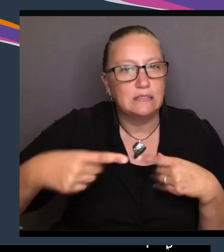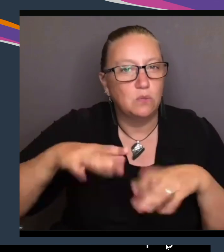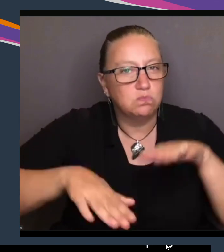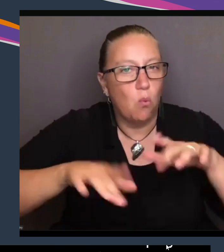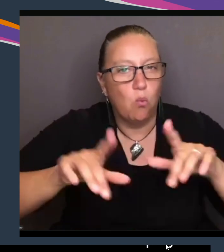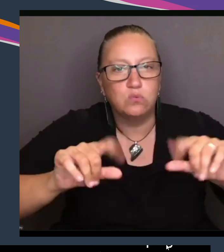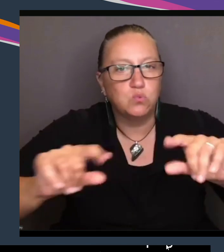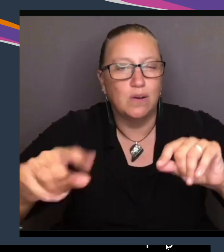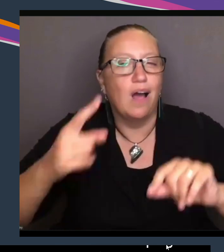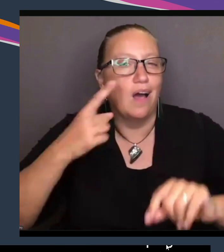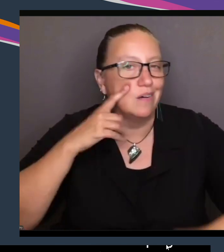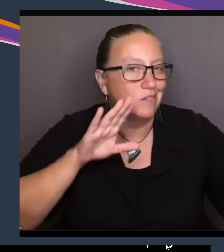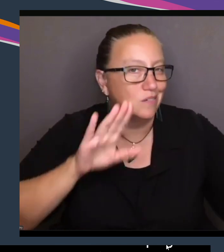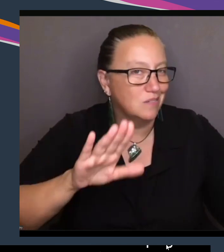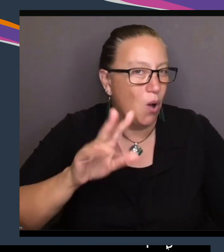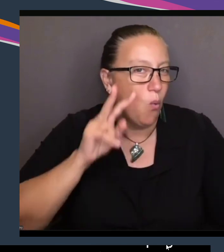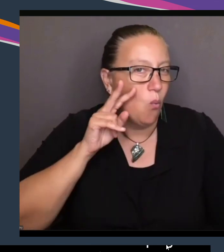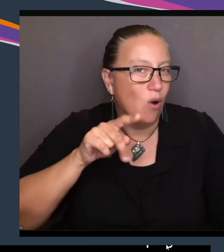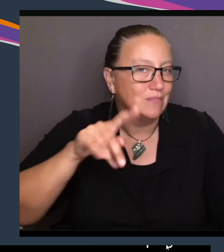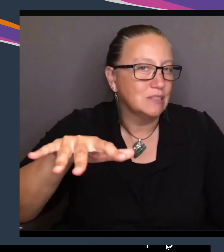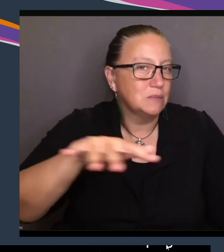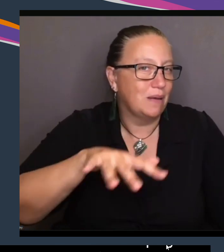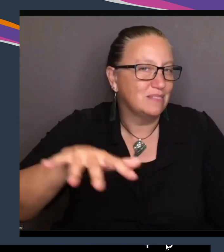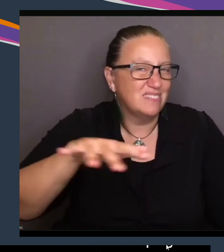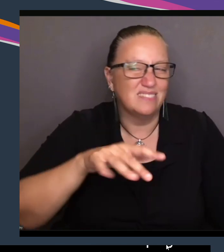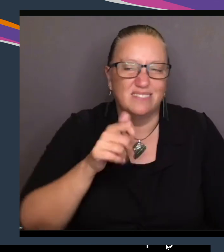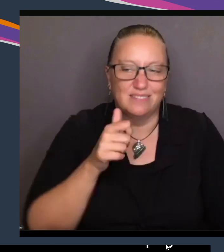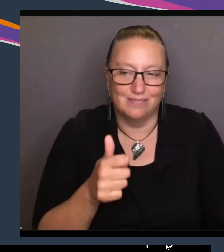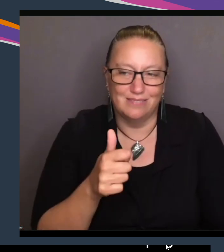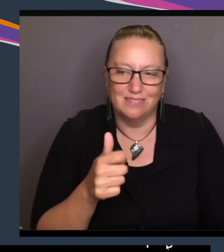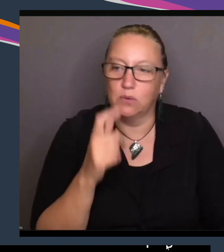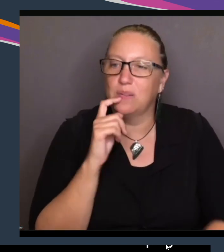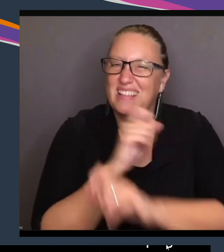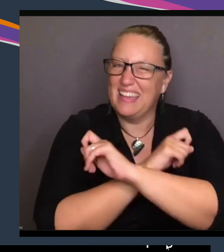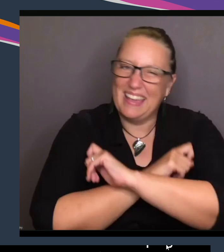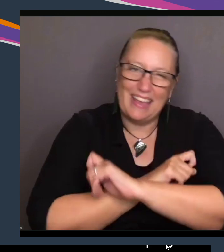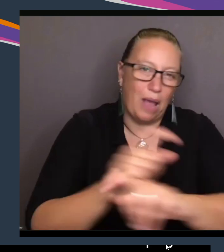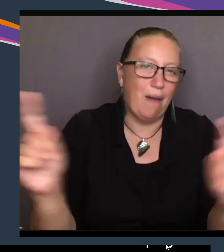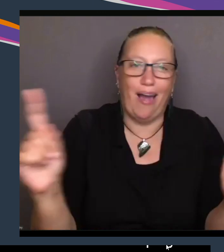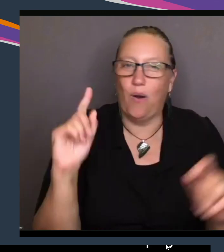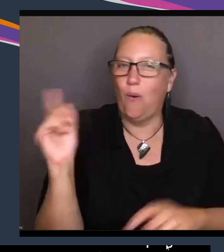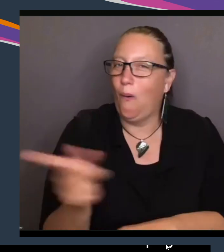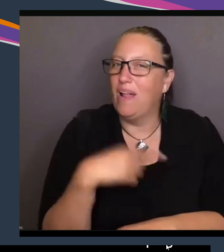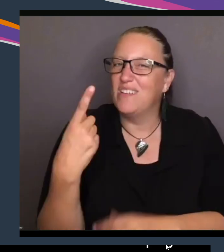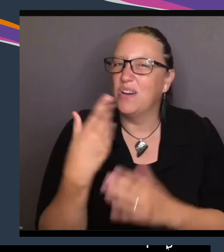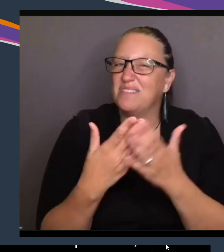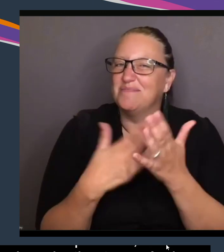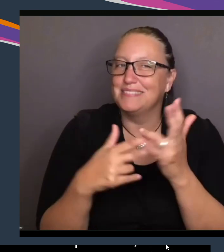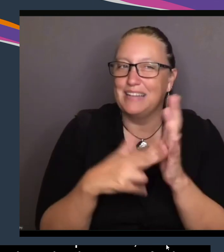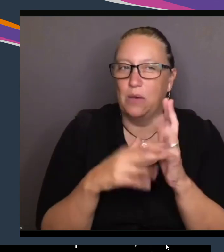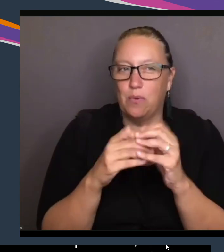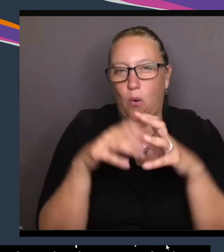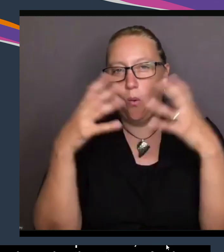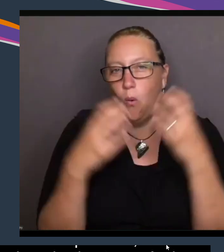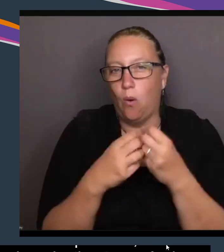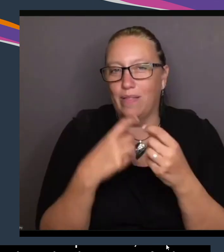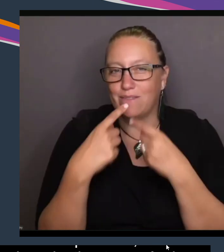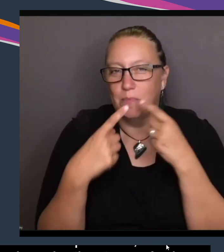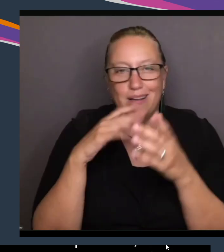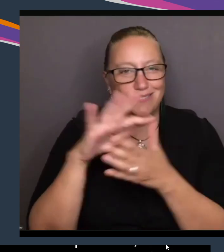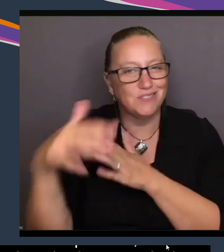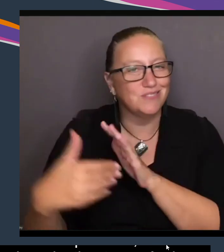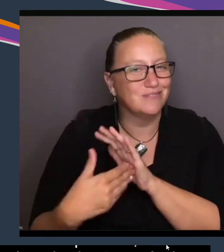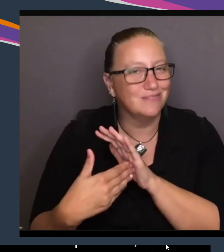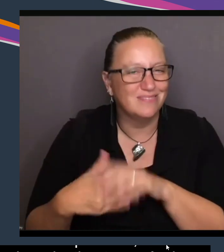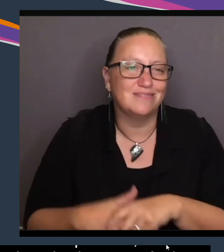said. There'll be an email blast going out to all of you on Monday with all the information. And